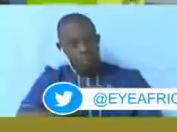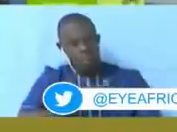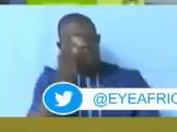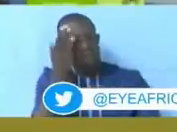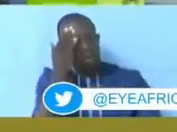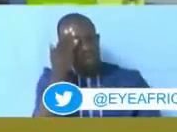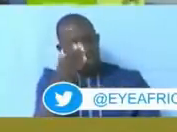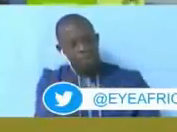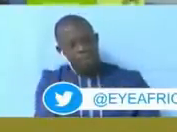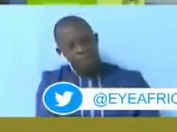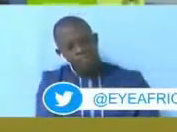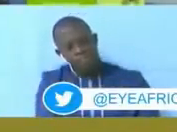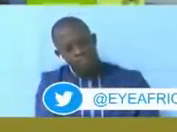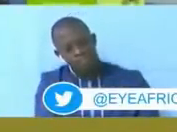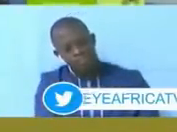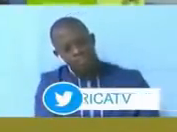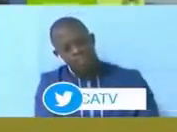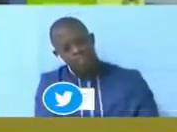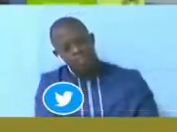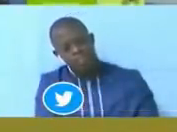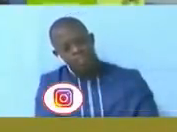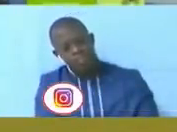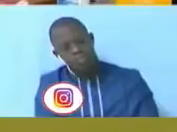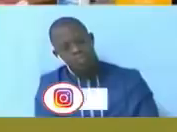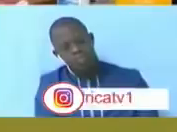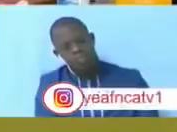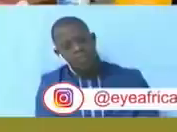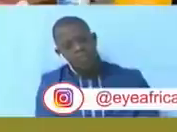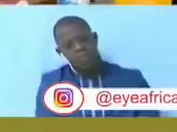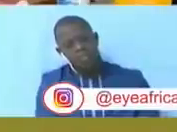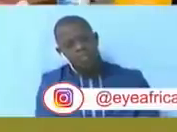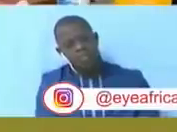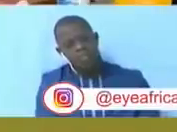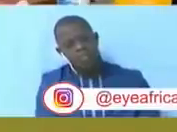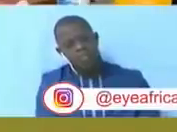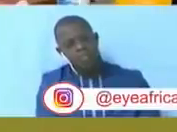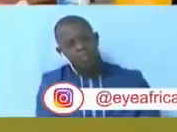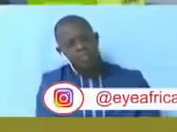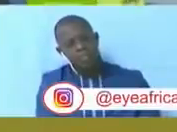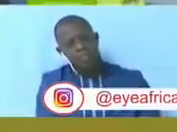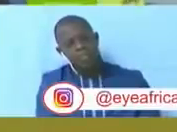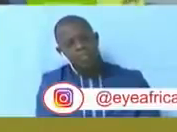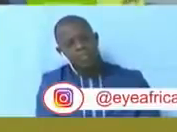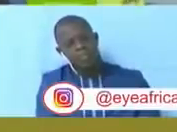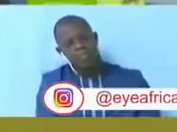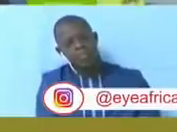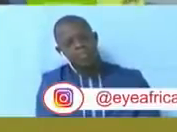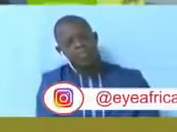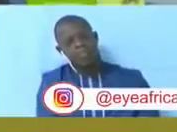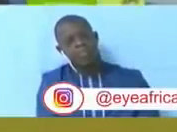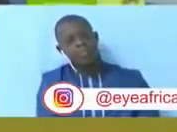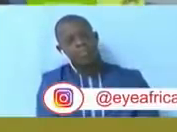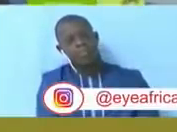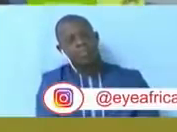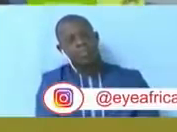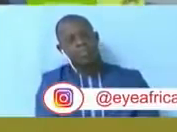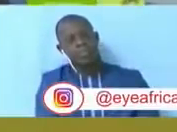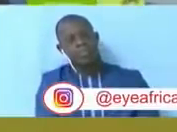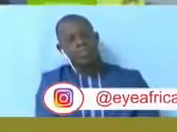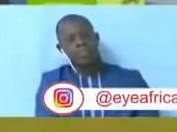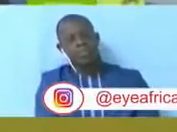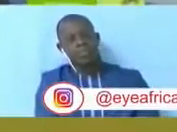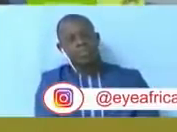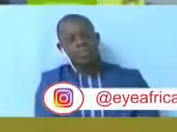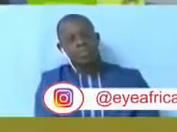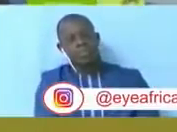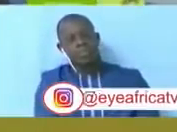Basé. Ikatara bulole kono ateleka kango tamandi ulubekan bari ate bandana talon ko ntede ndemu